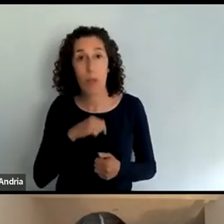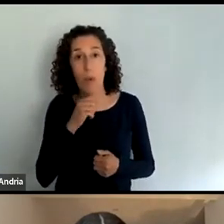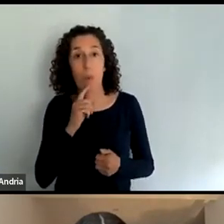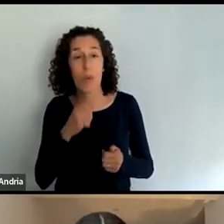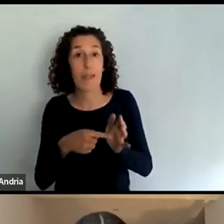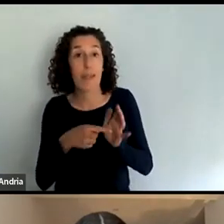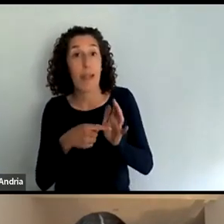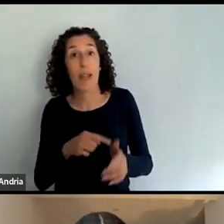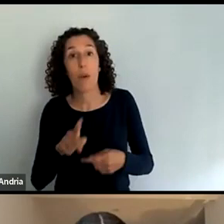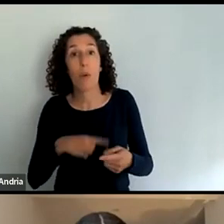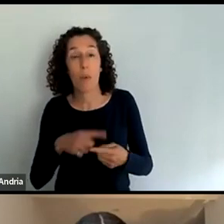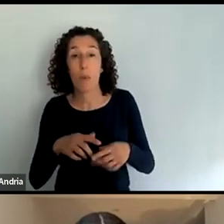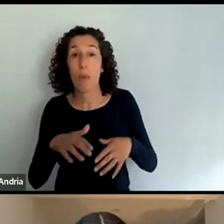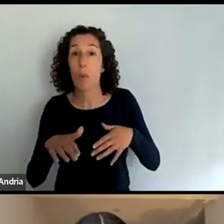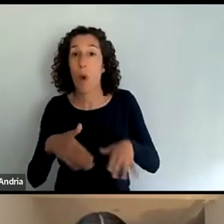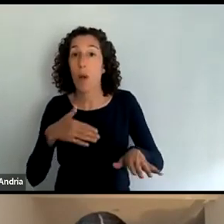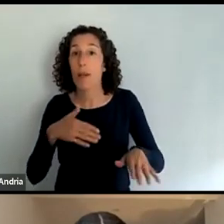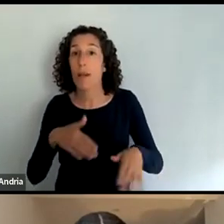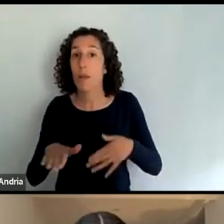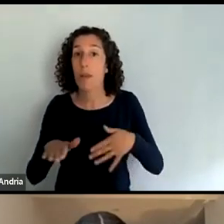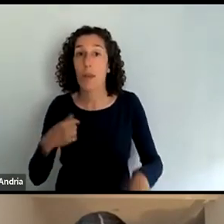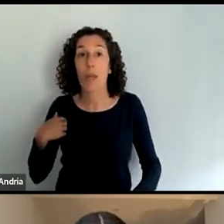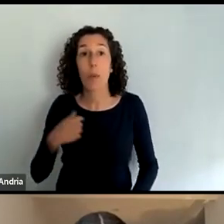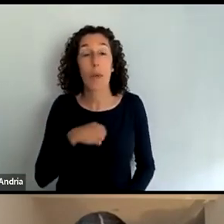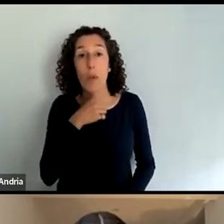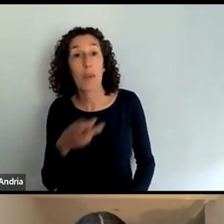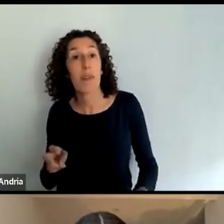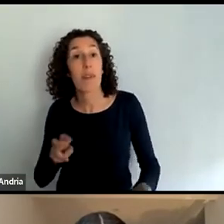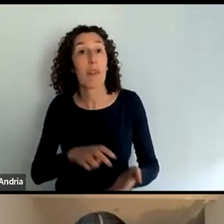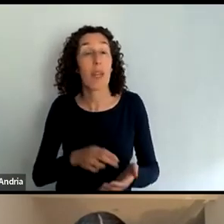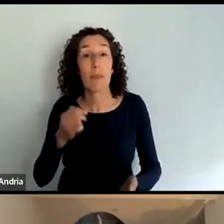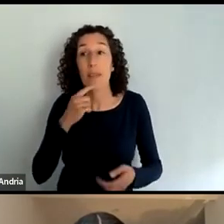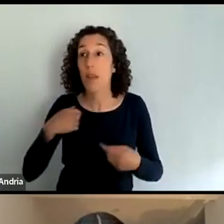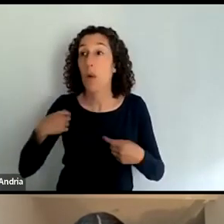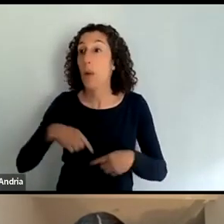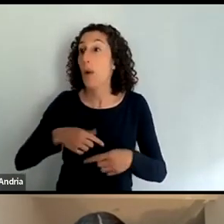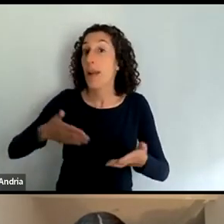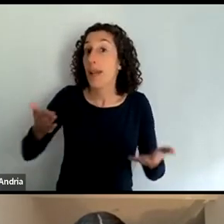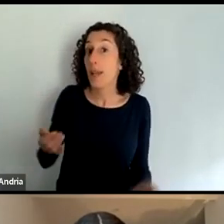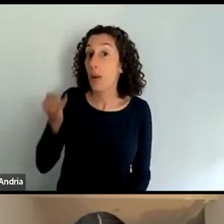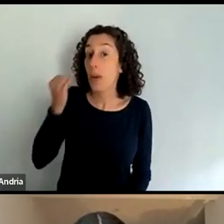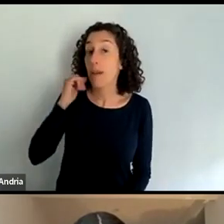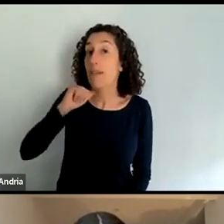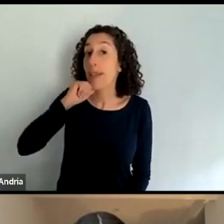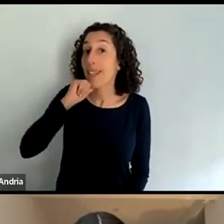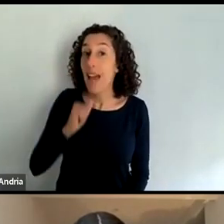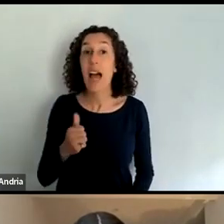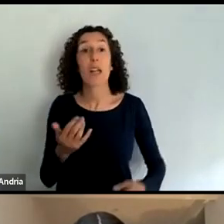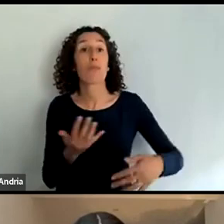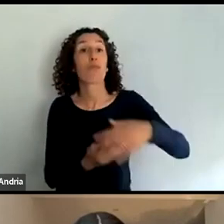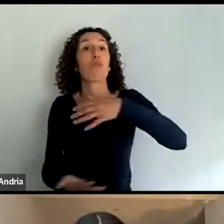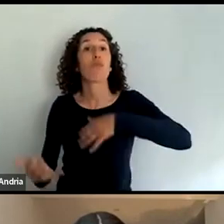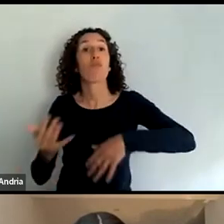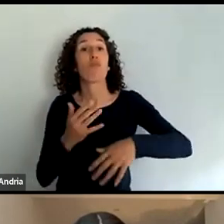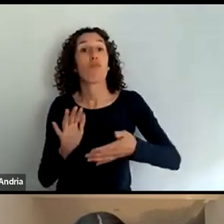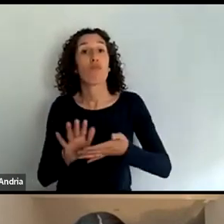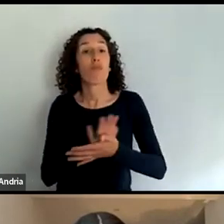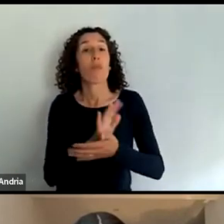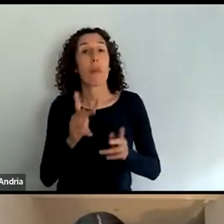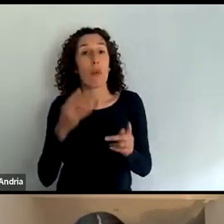the street. If we don't stand up and say that we're here, people don't know that we're here. So being able to be visible, I